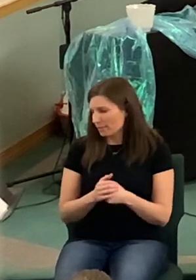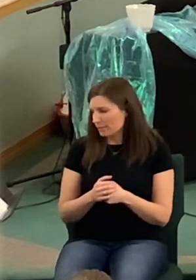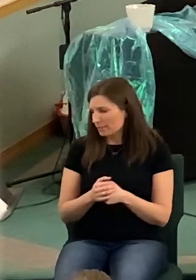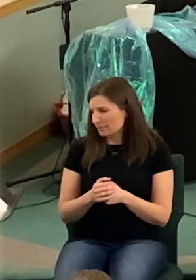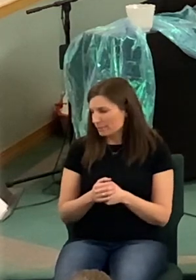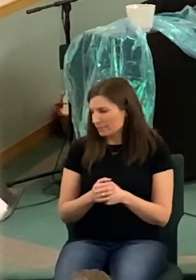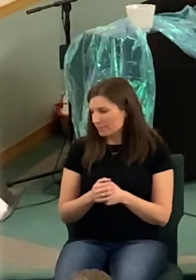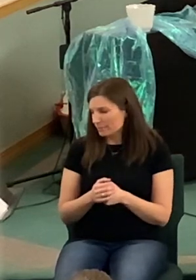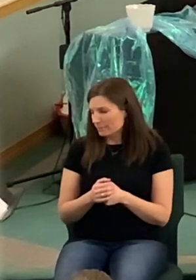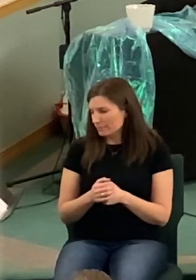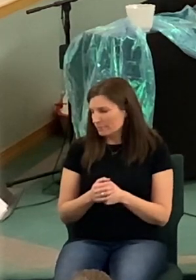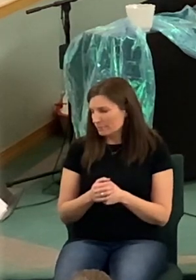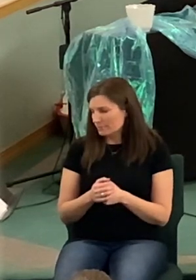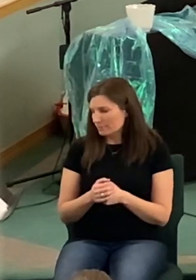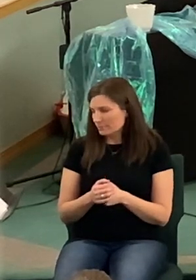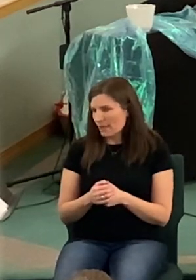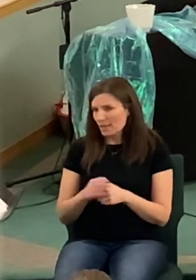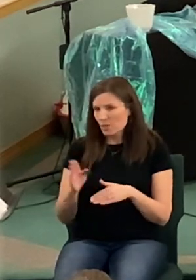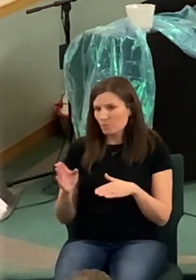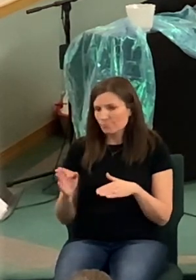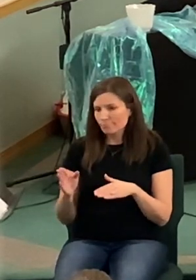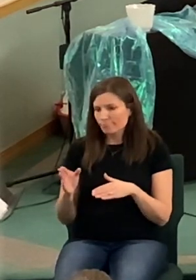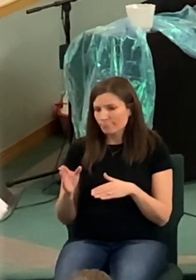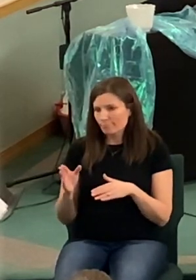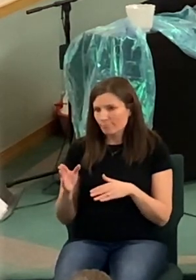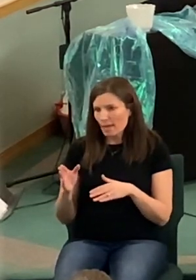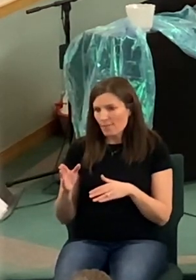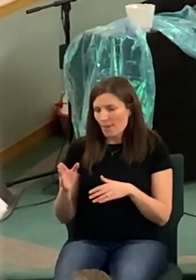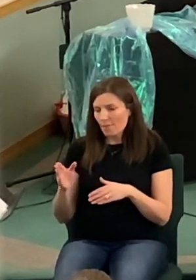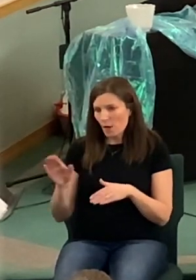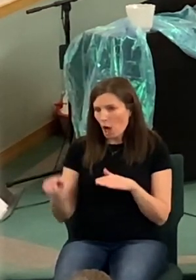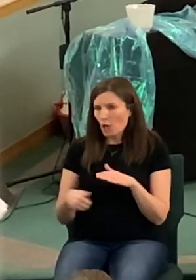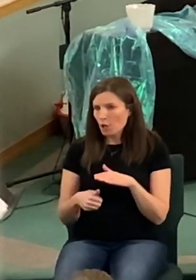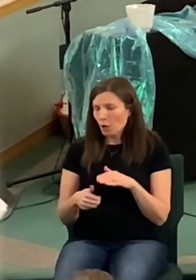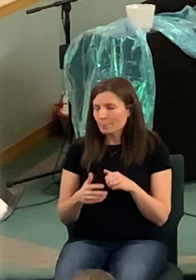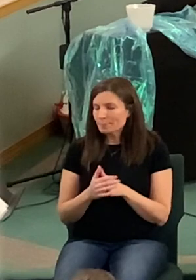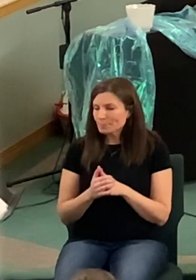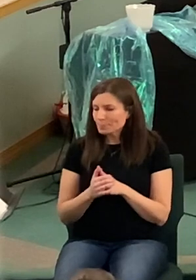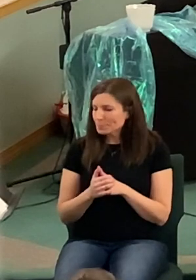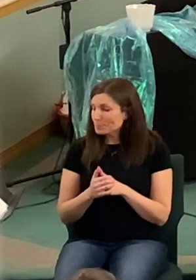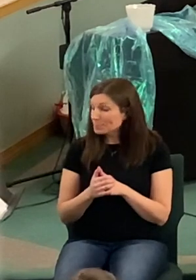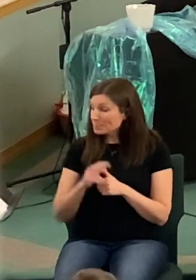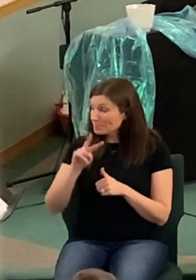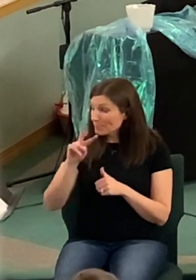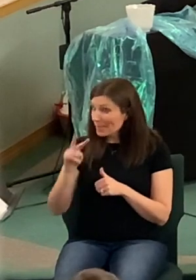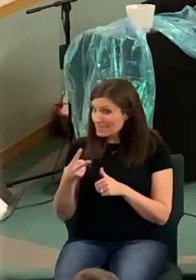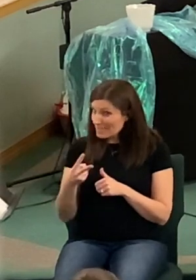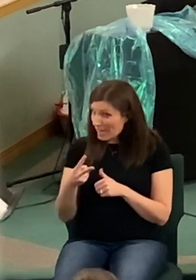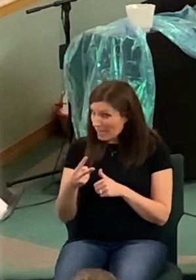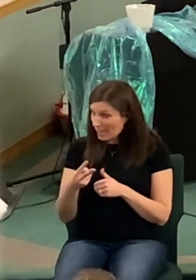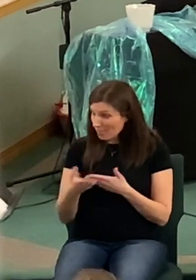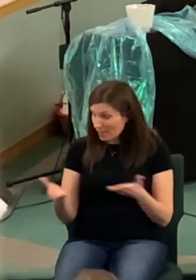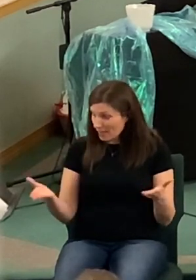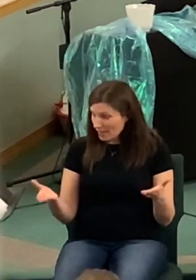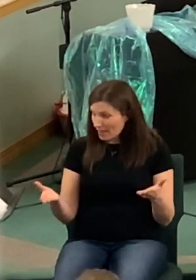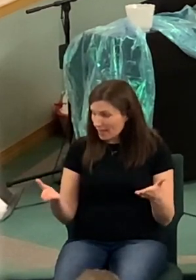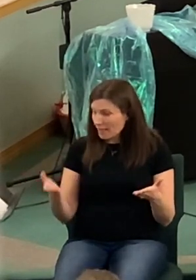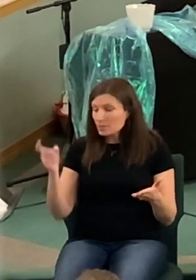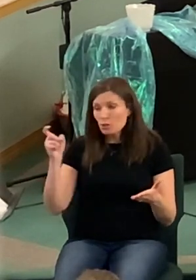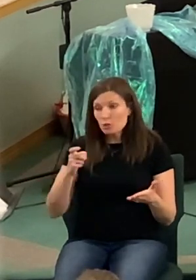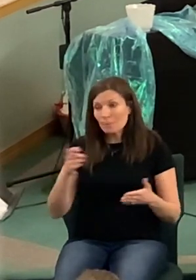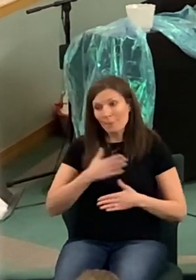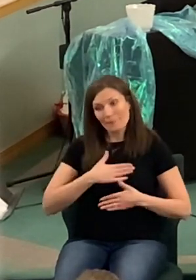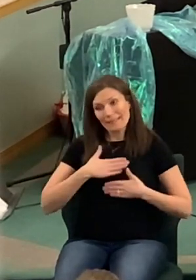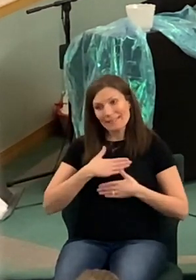those they're subject to. And the second characteristic of this command is that it's supposed to be pleasing to